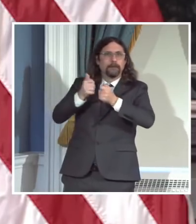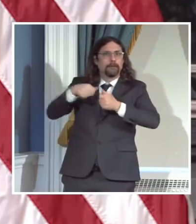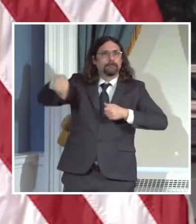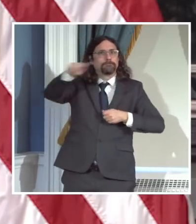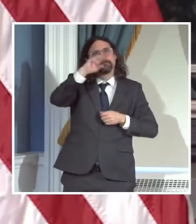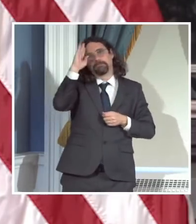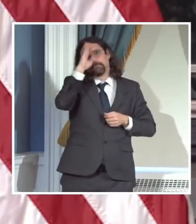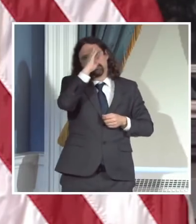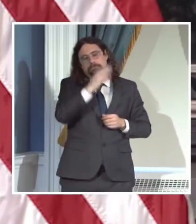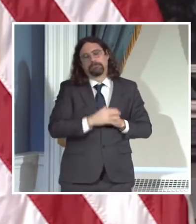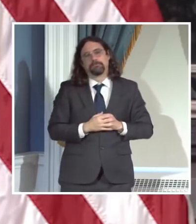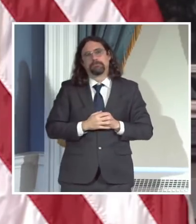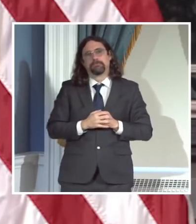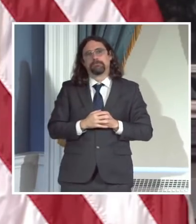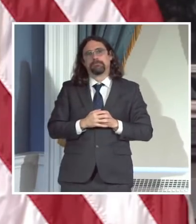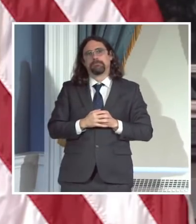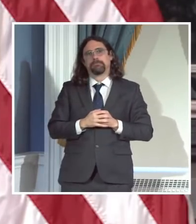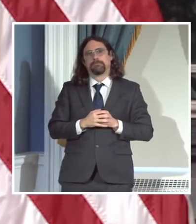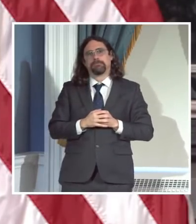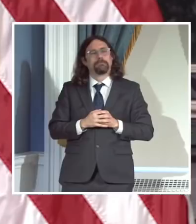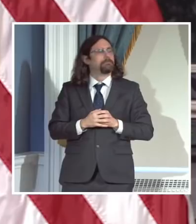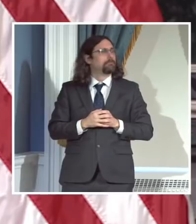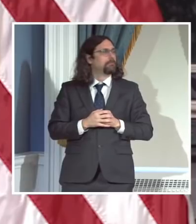And now I want to talk to you about